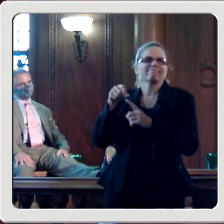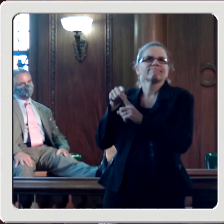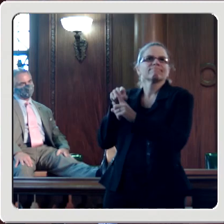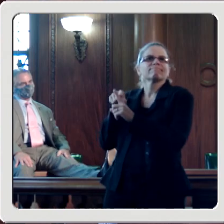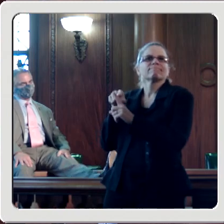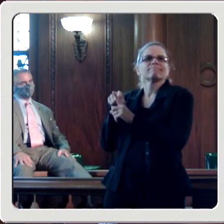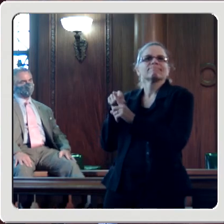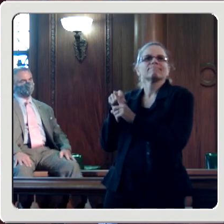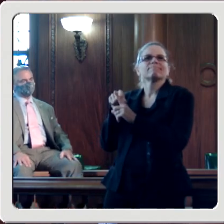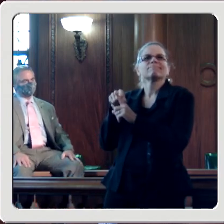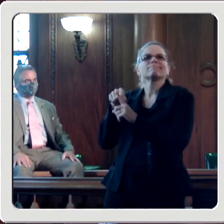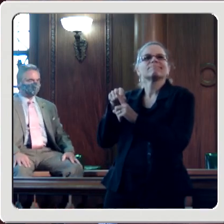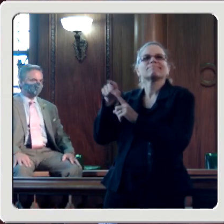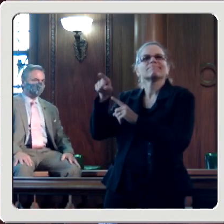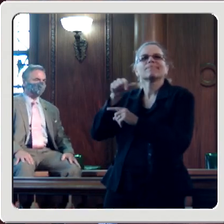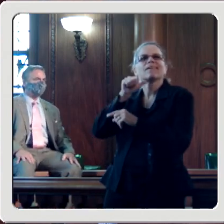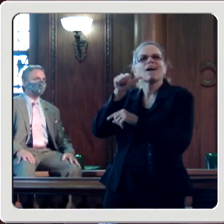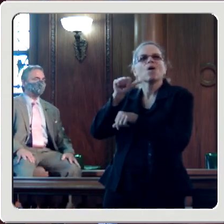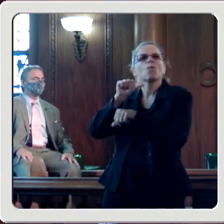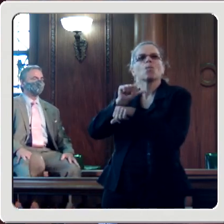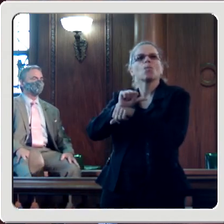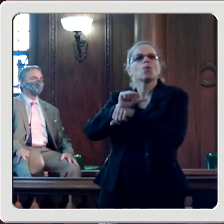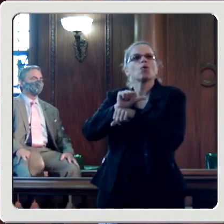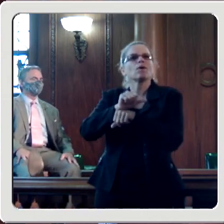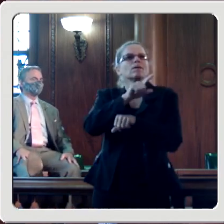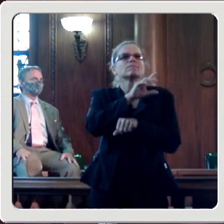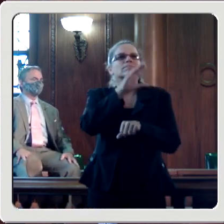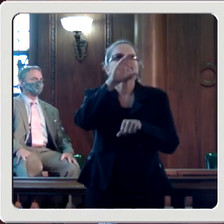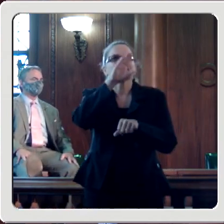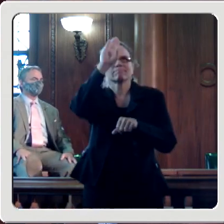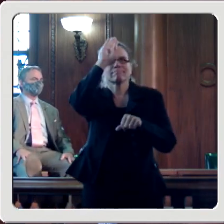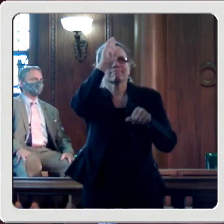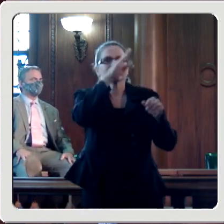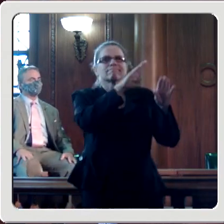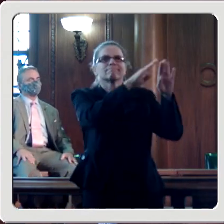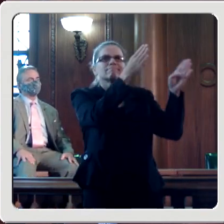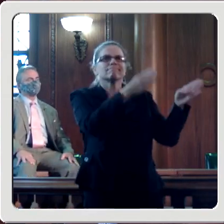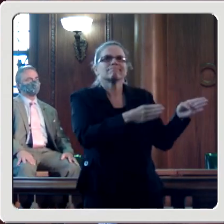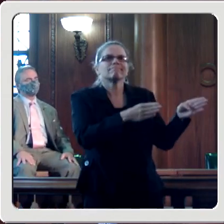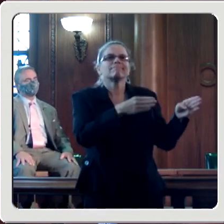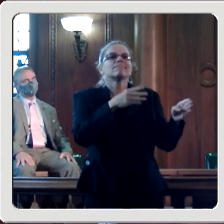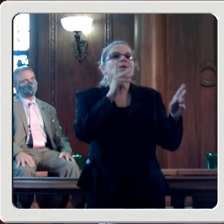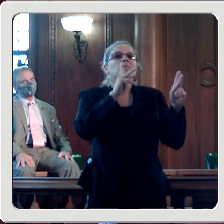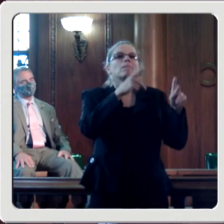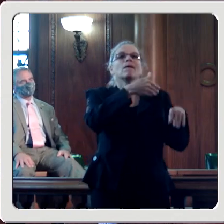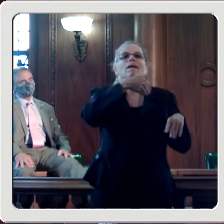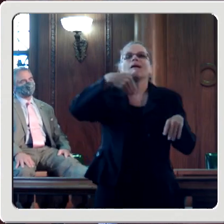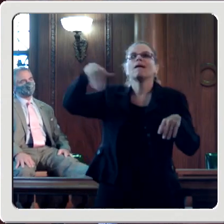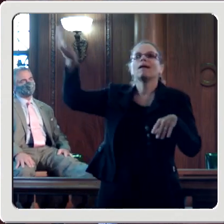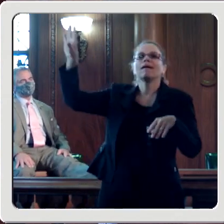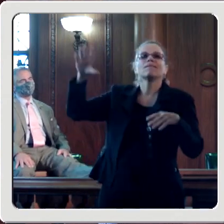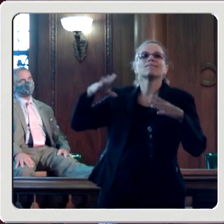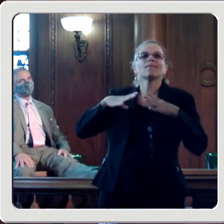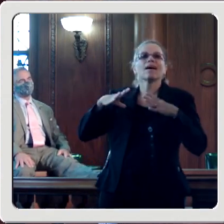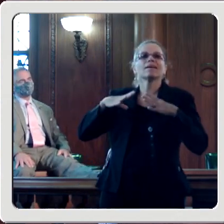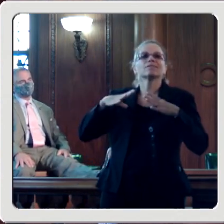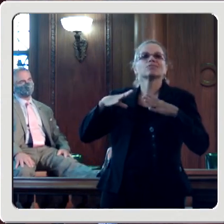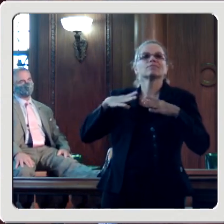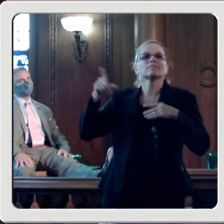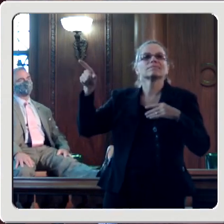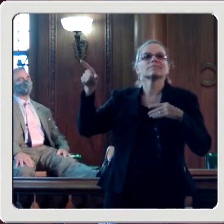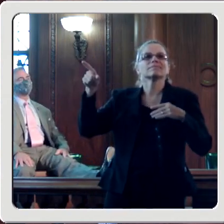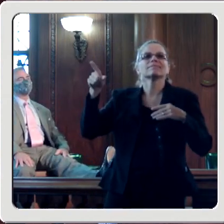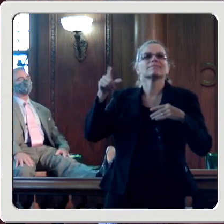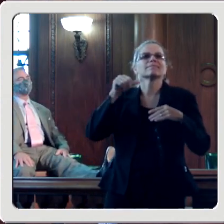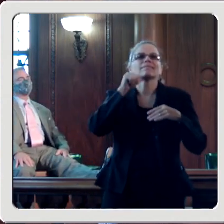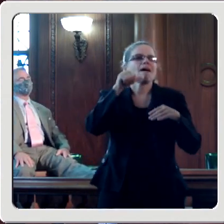were picked up on due to our program of screening people coming back from vacations and hot spots. So we averted a problem by catching